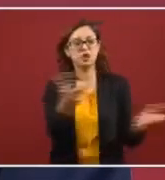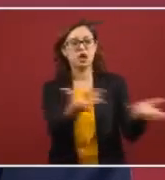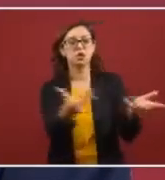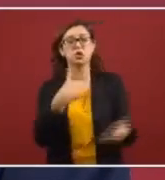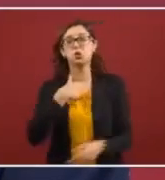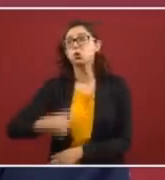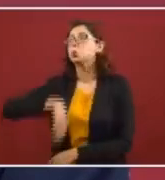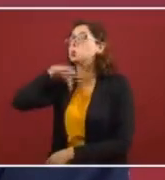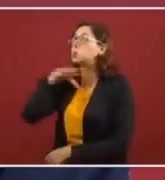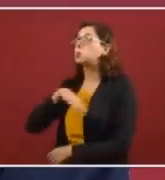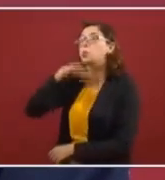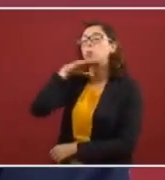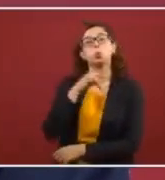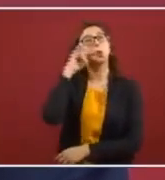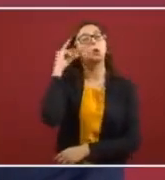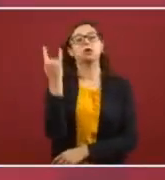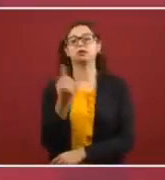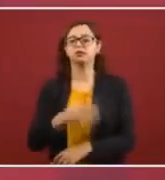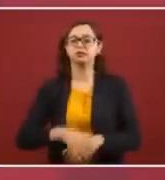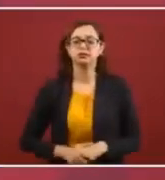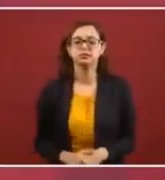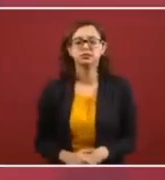Don't think they do things and I don't find out.